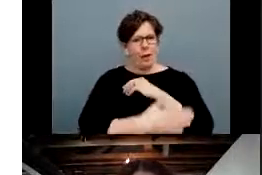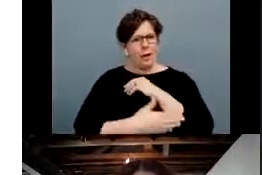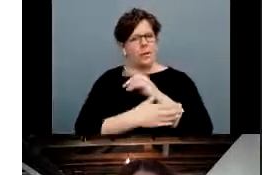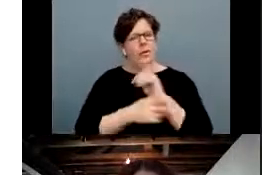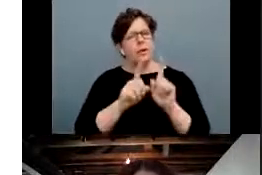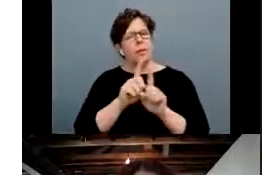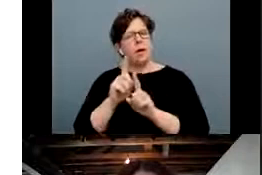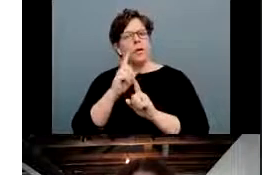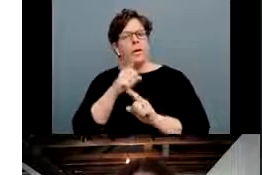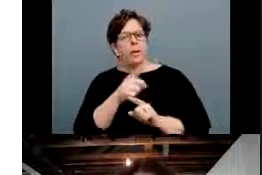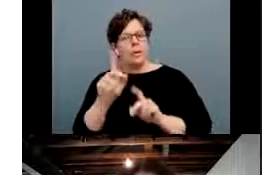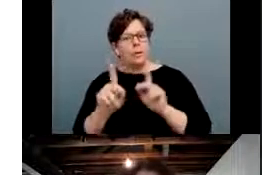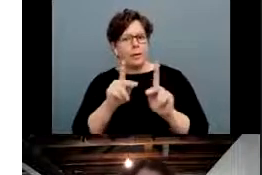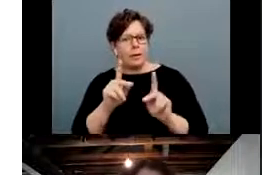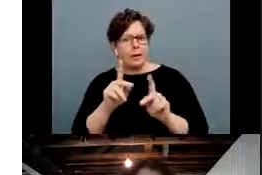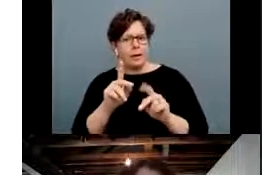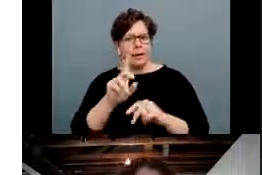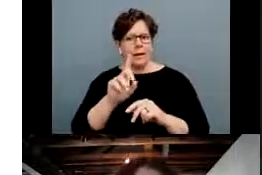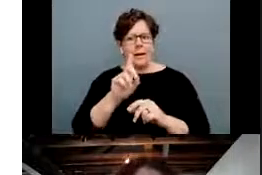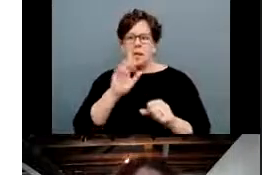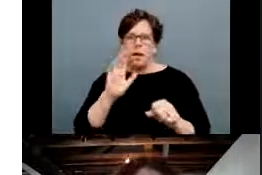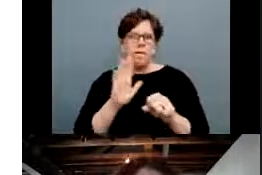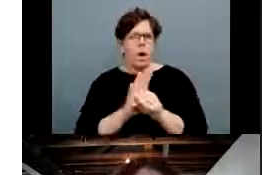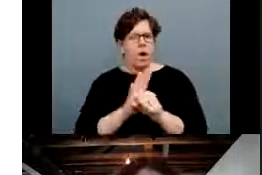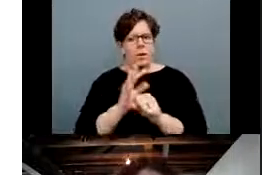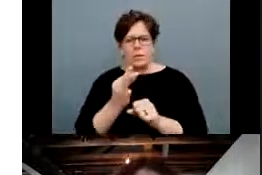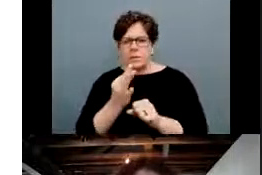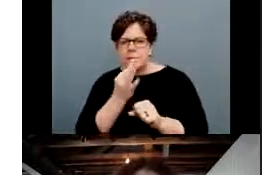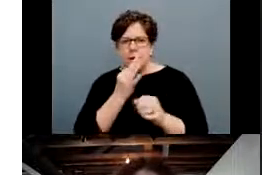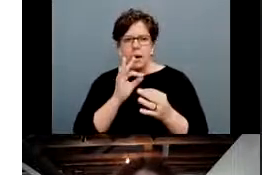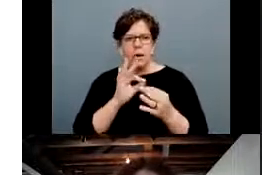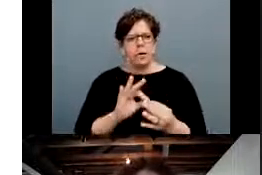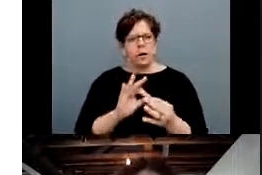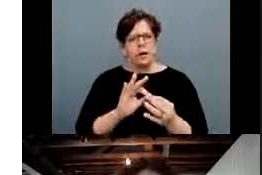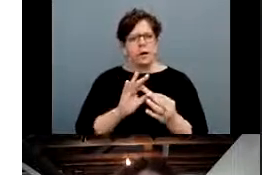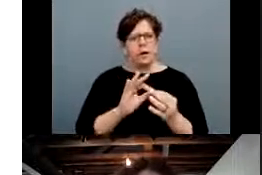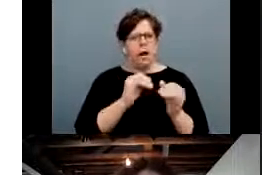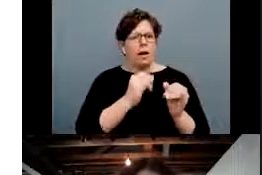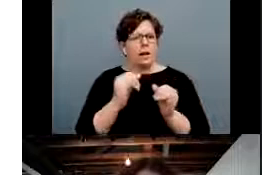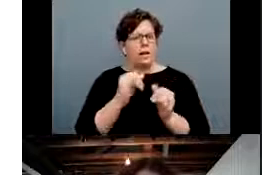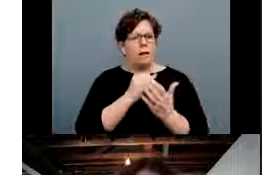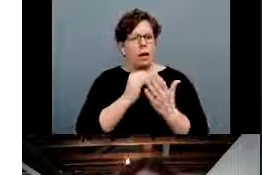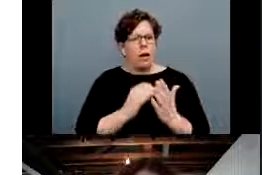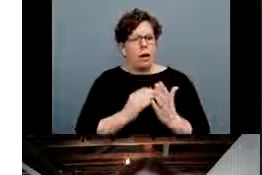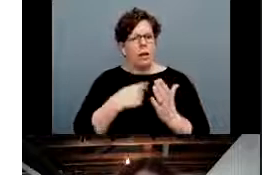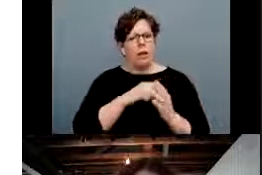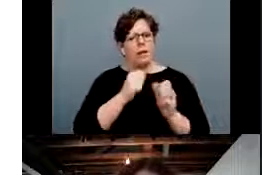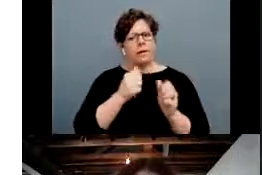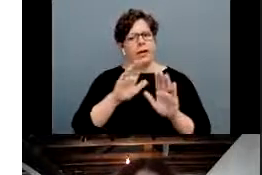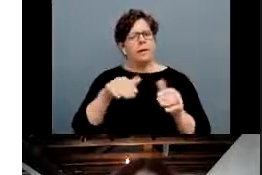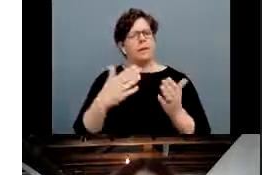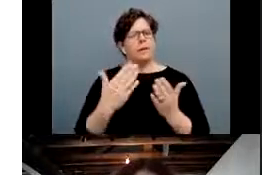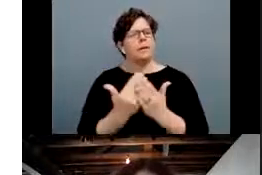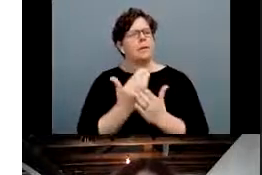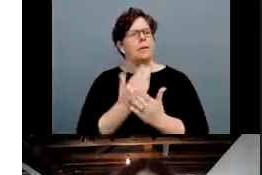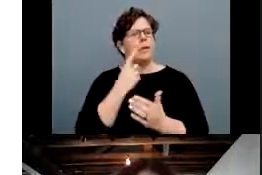those of you out there who are devotees or experts on singular artists, that we've tried to provide something new for you